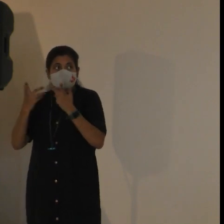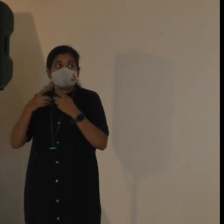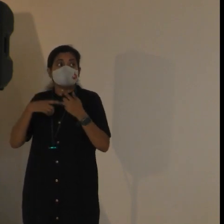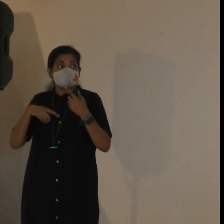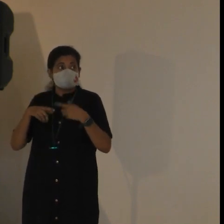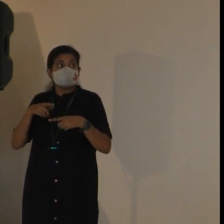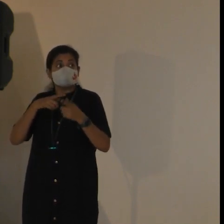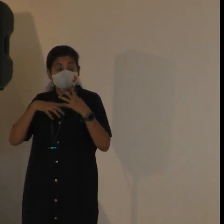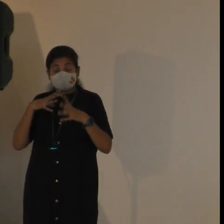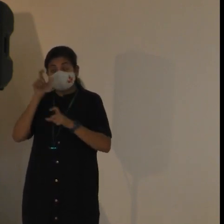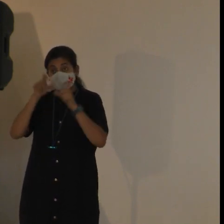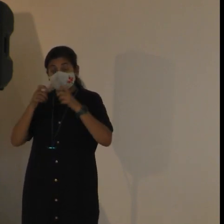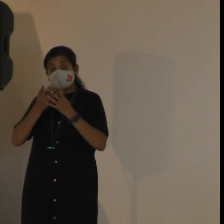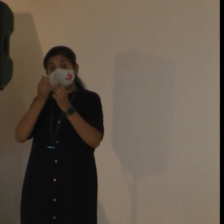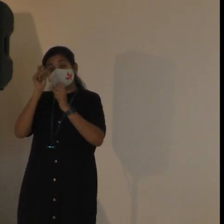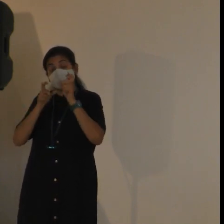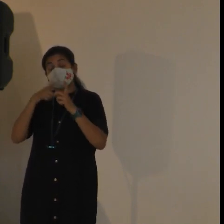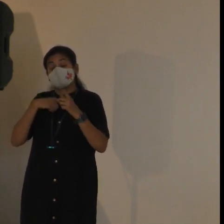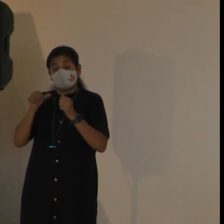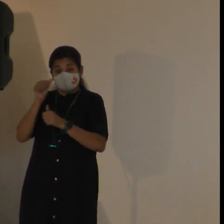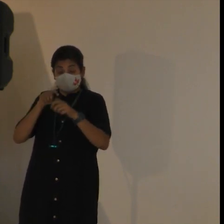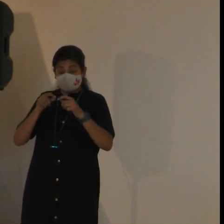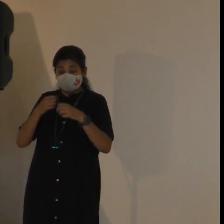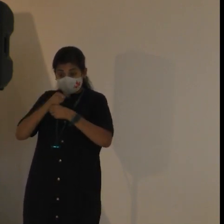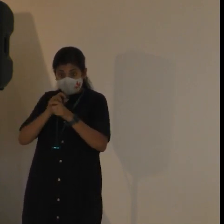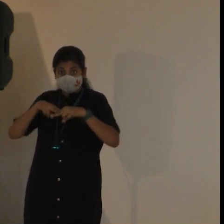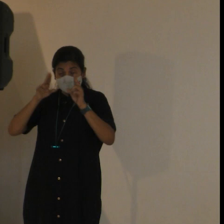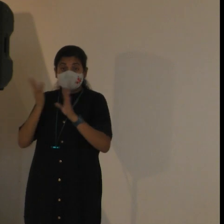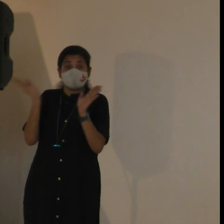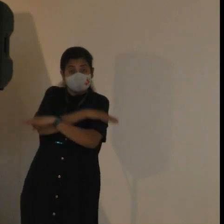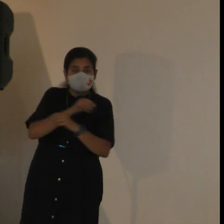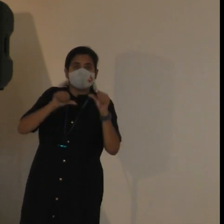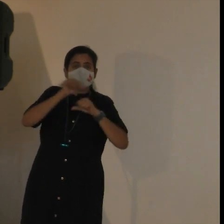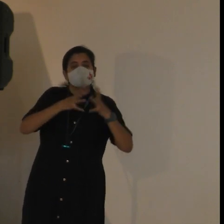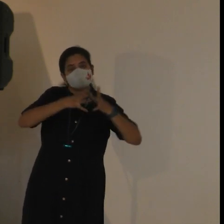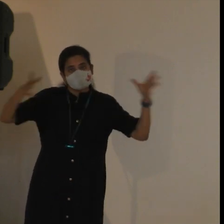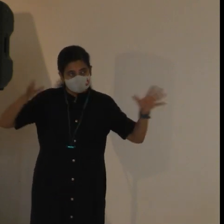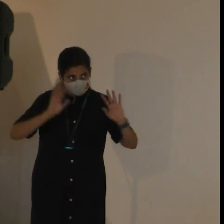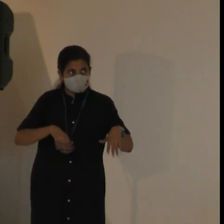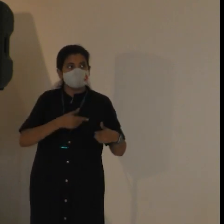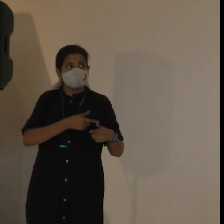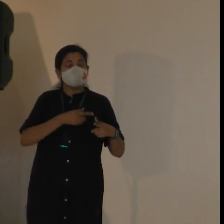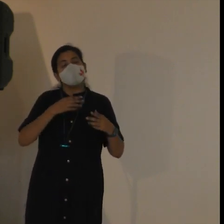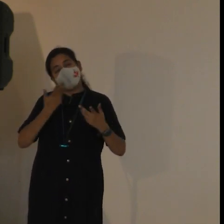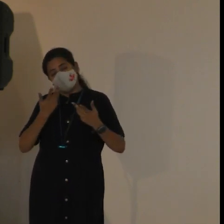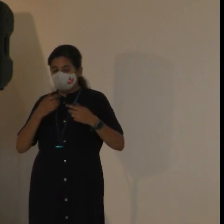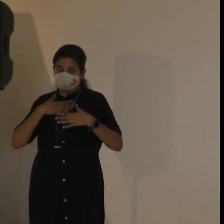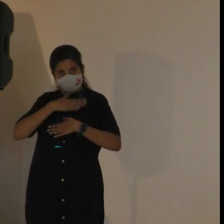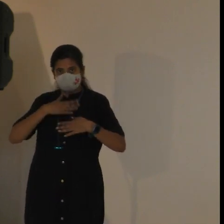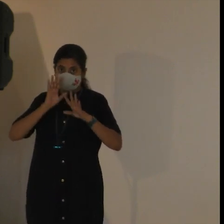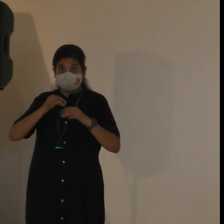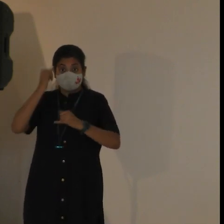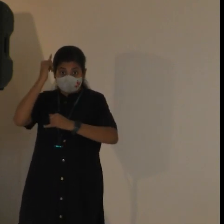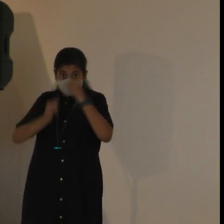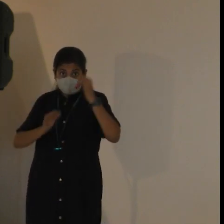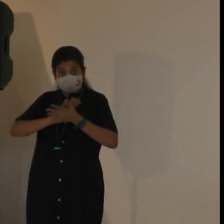of that involves a lot of post-processing and editing work from my end. So this is something fun, but the end